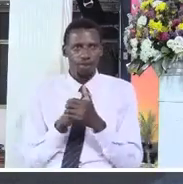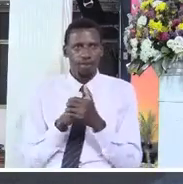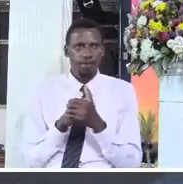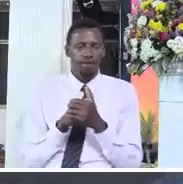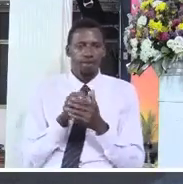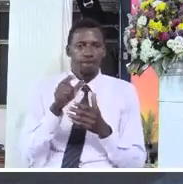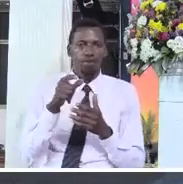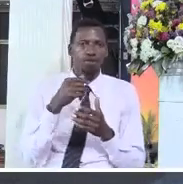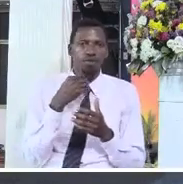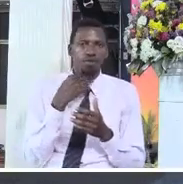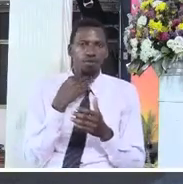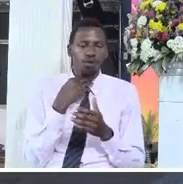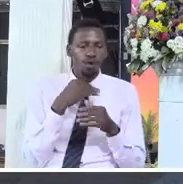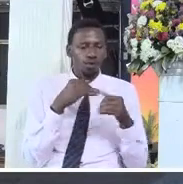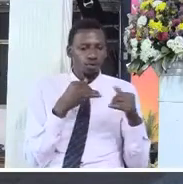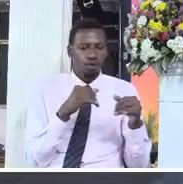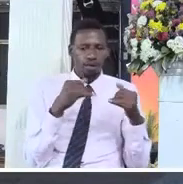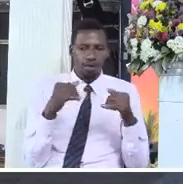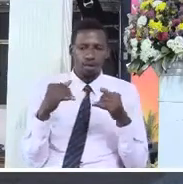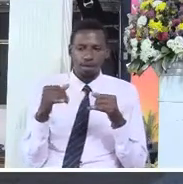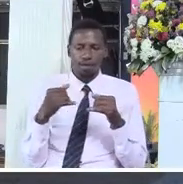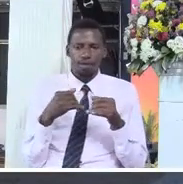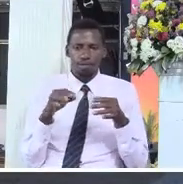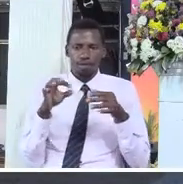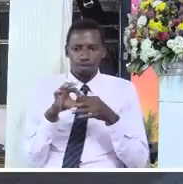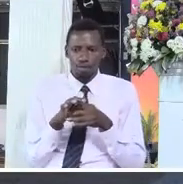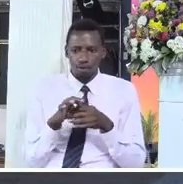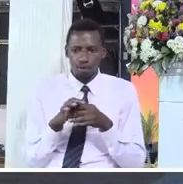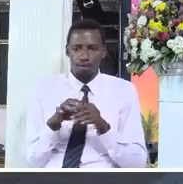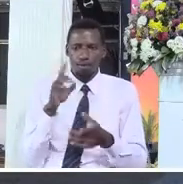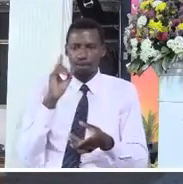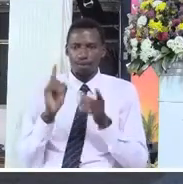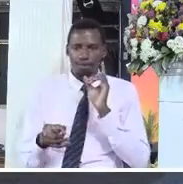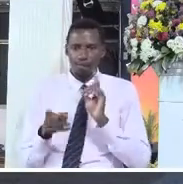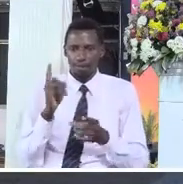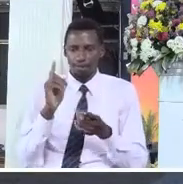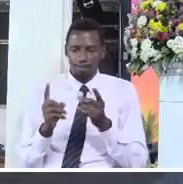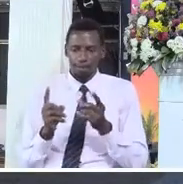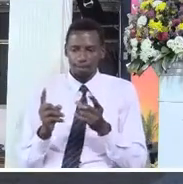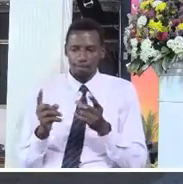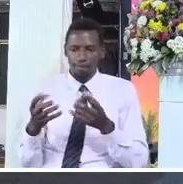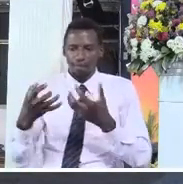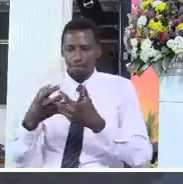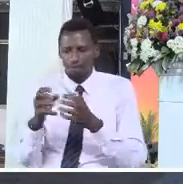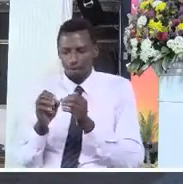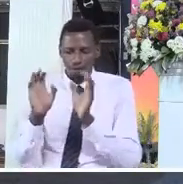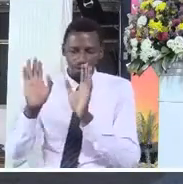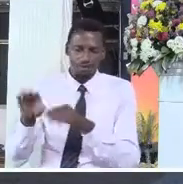to excel, you are trying, you went to athletics, I found I could not fit in that life, abandoned it.